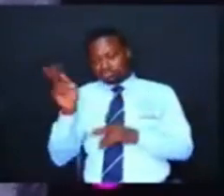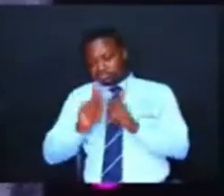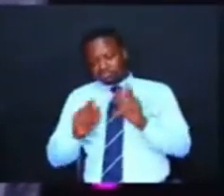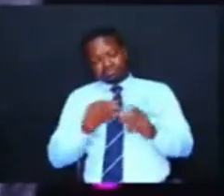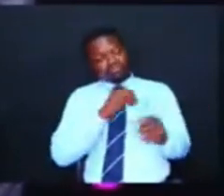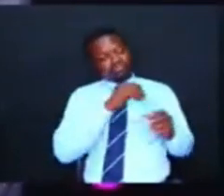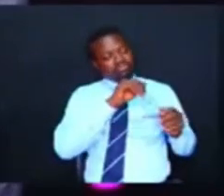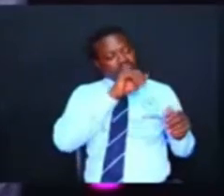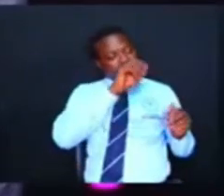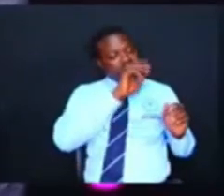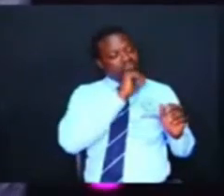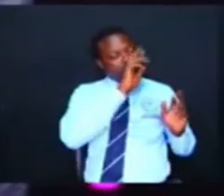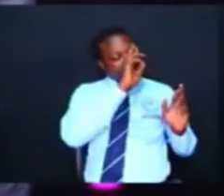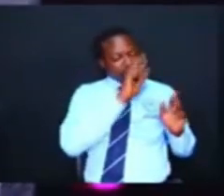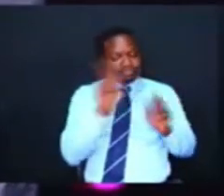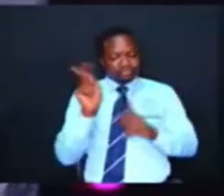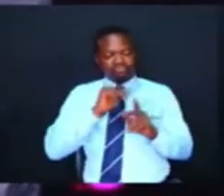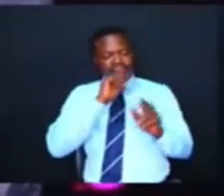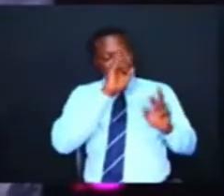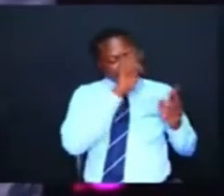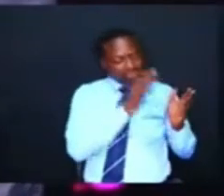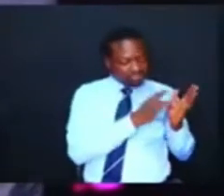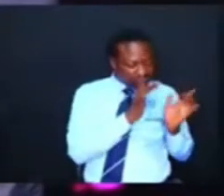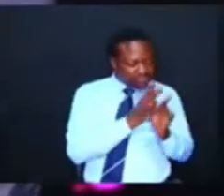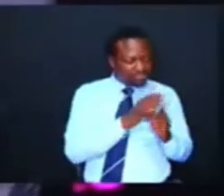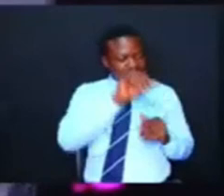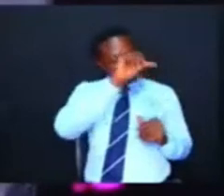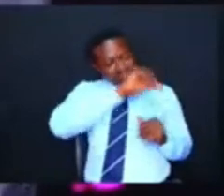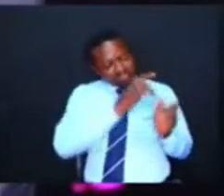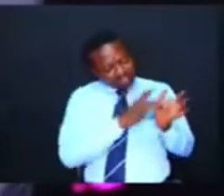Well acquainted with grief.